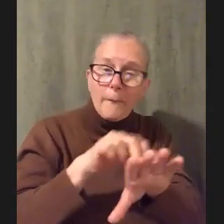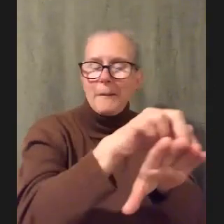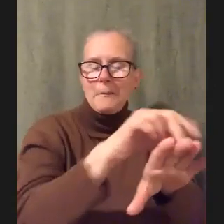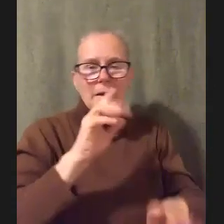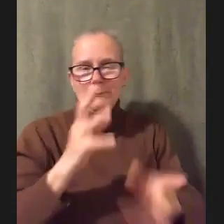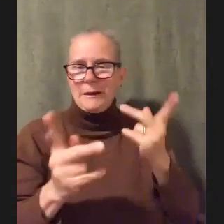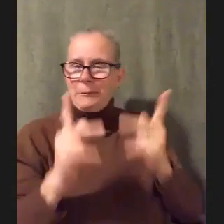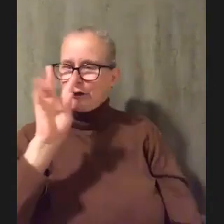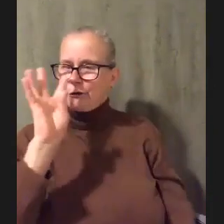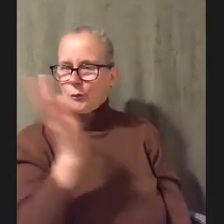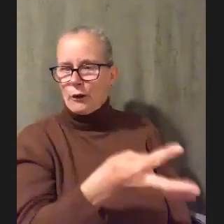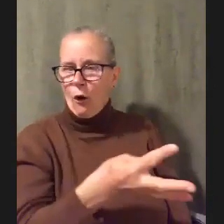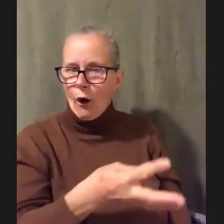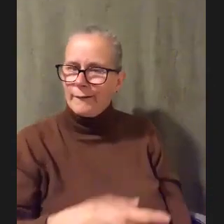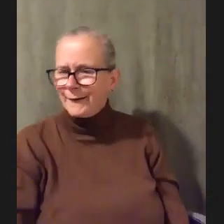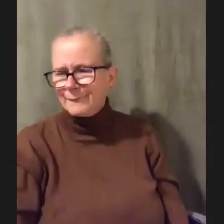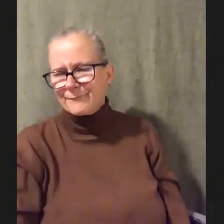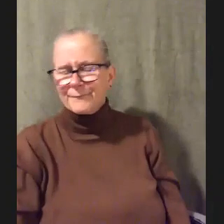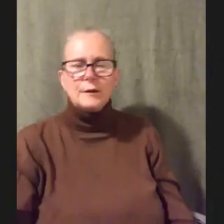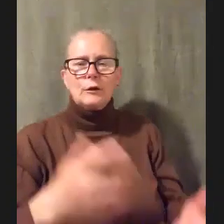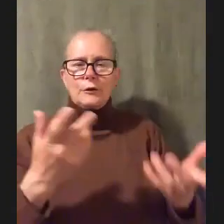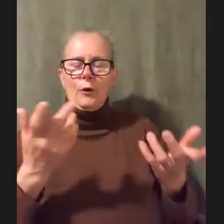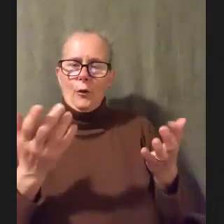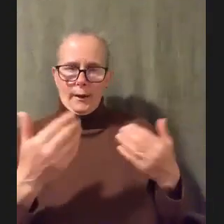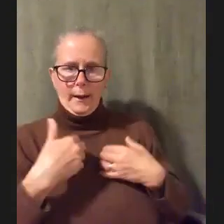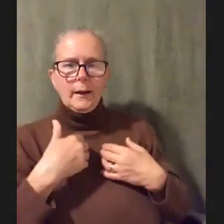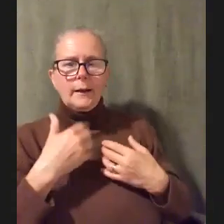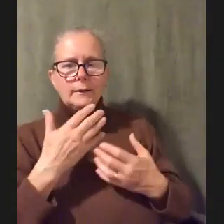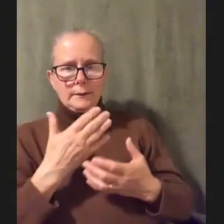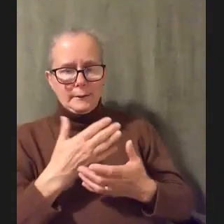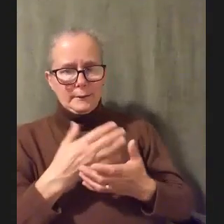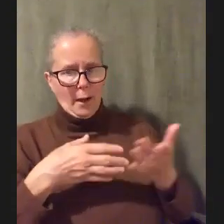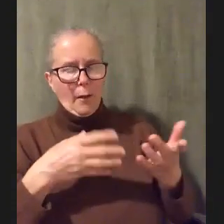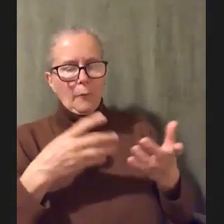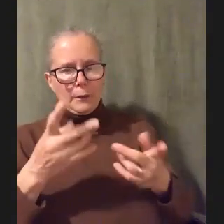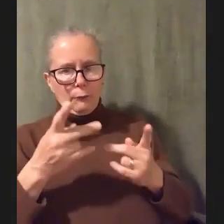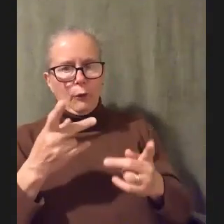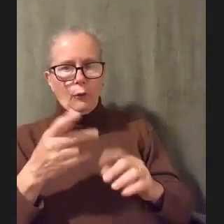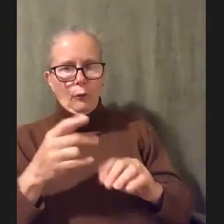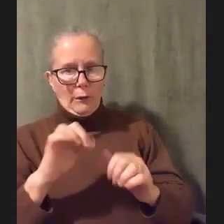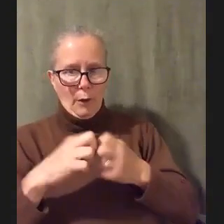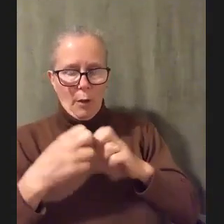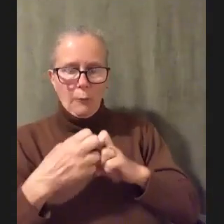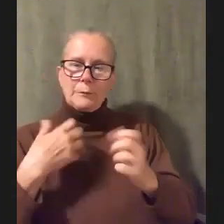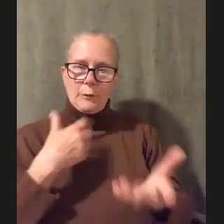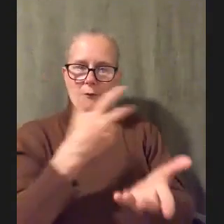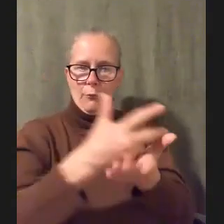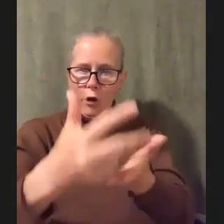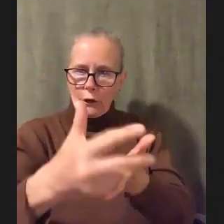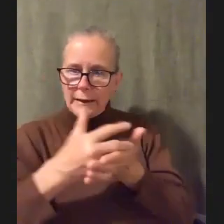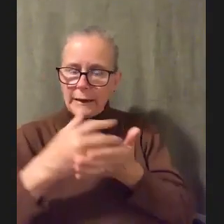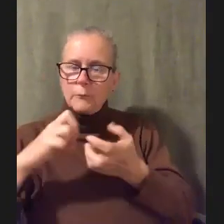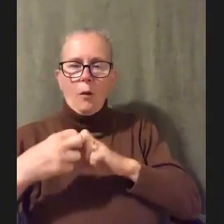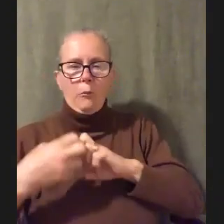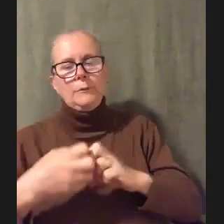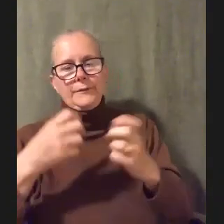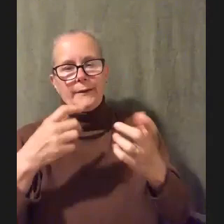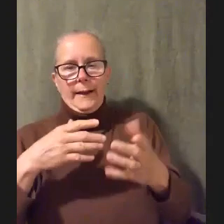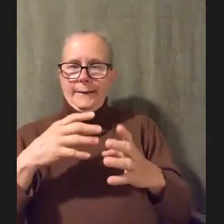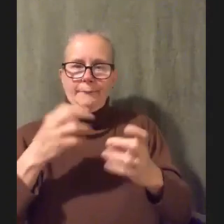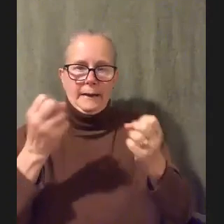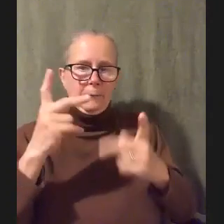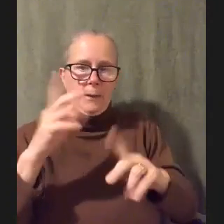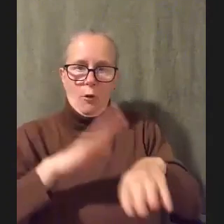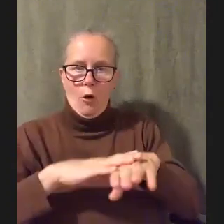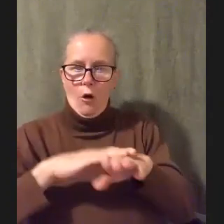so we did have some problems with cars blocking traffic and blocking gates and blocking neighbors in. We have a number